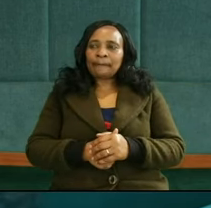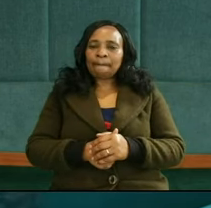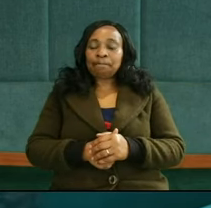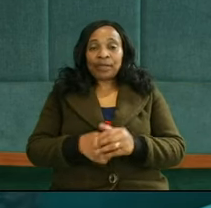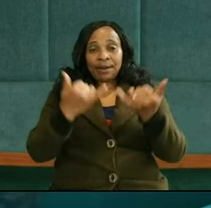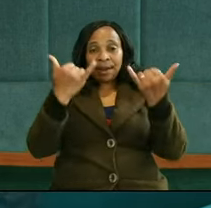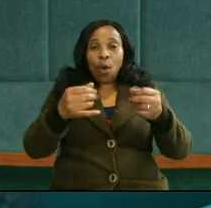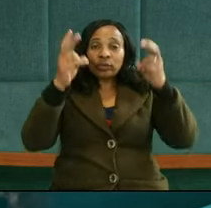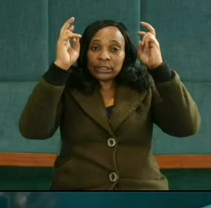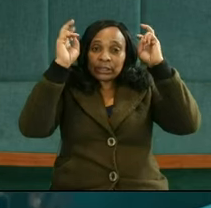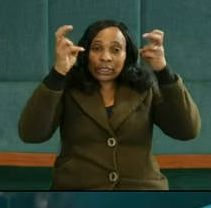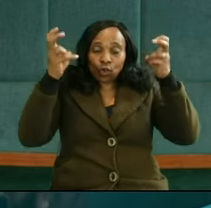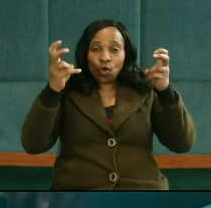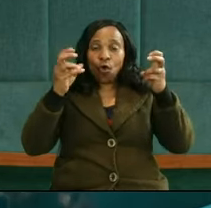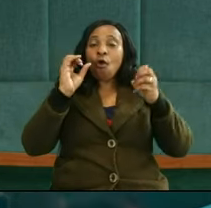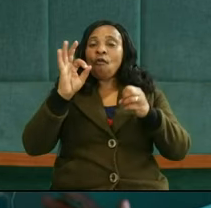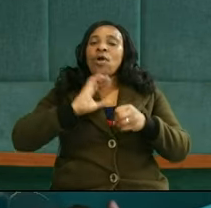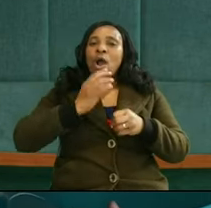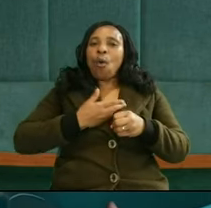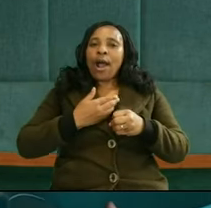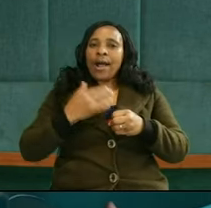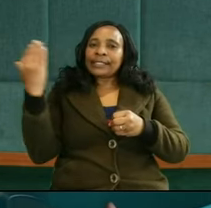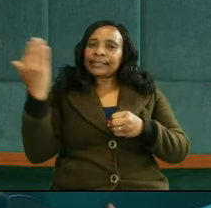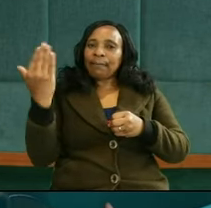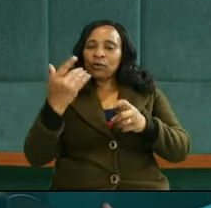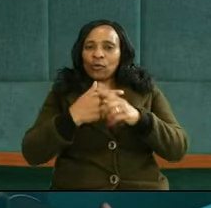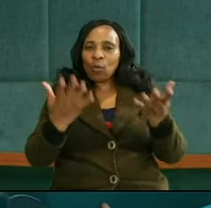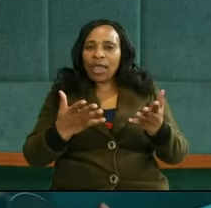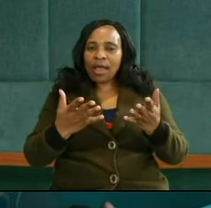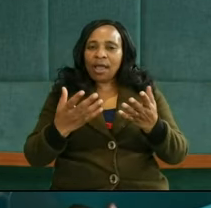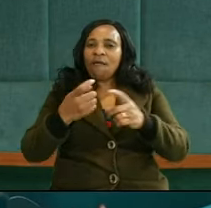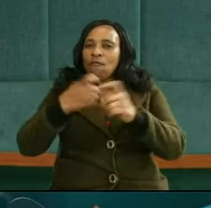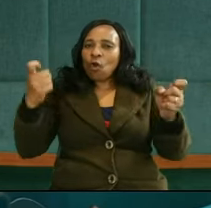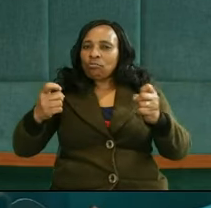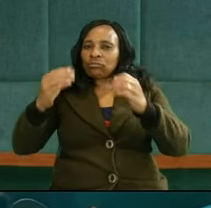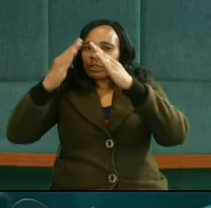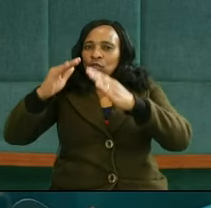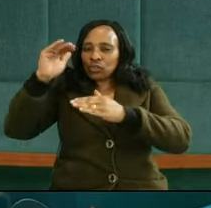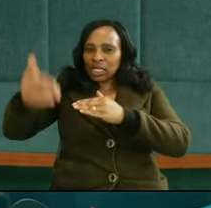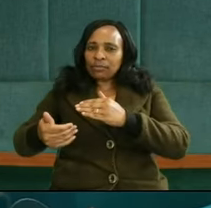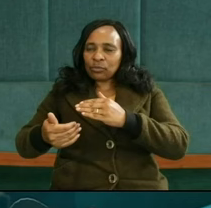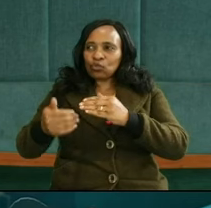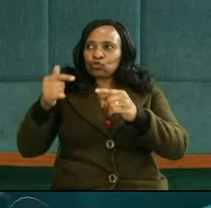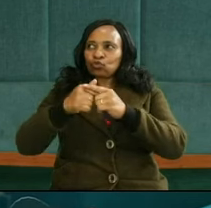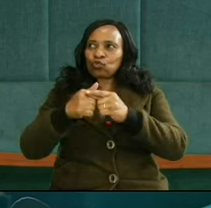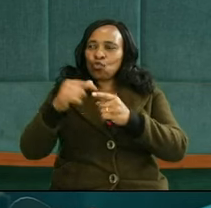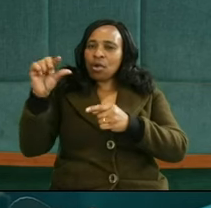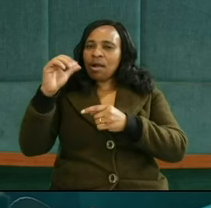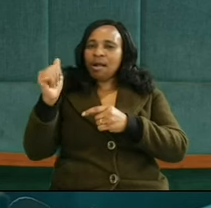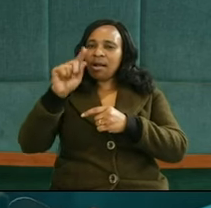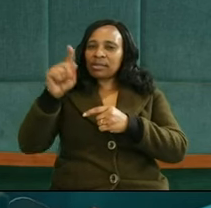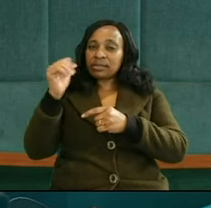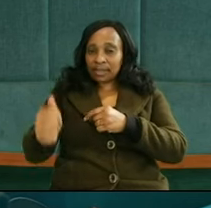The title of our sermon is From Jerusalem to Gaza.